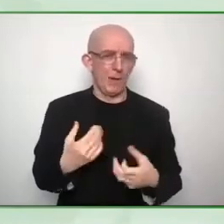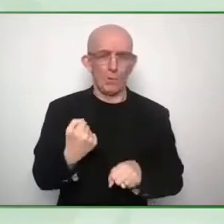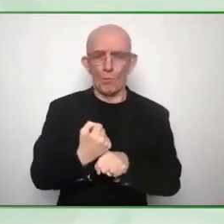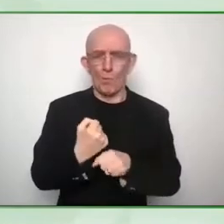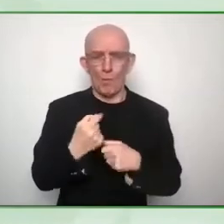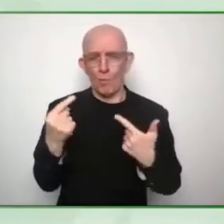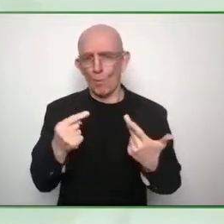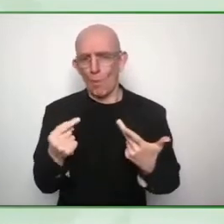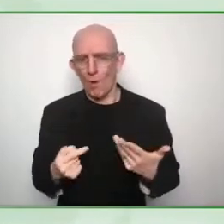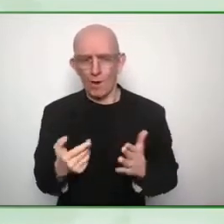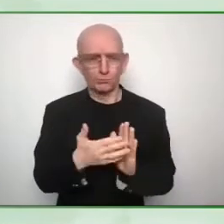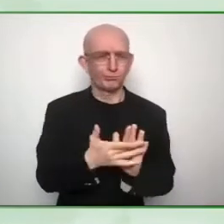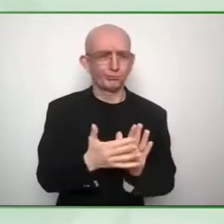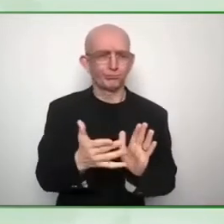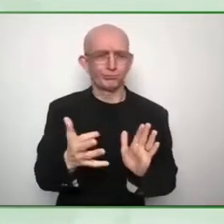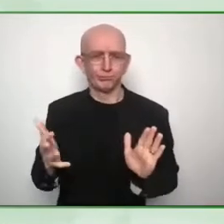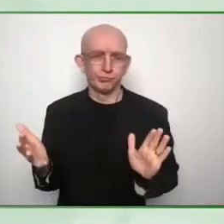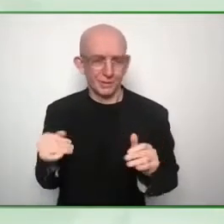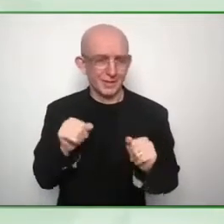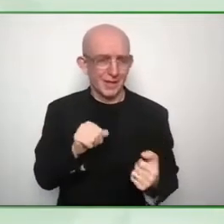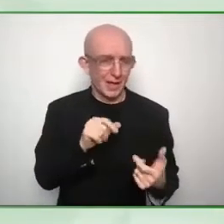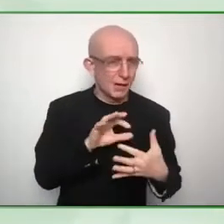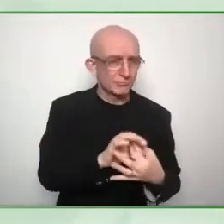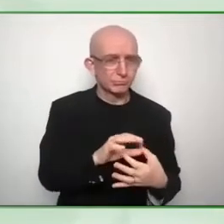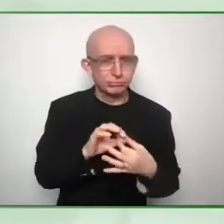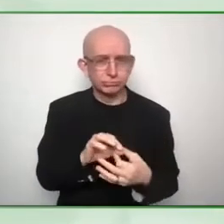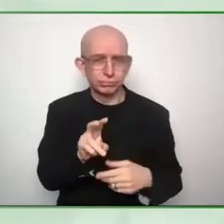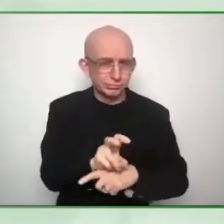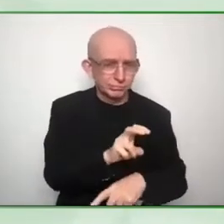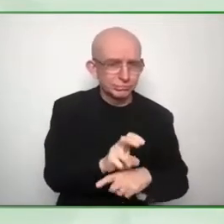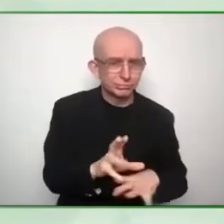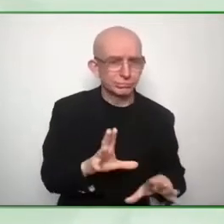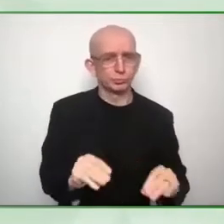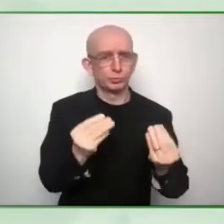the disability advocacy field. And then the final area,